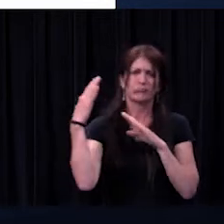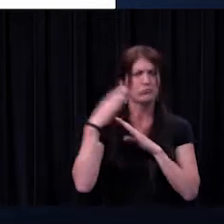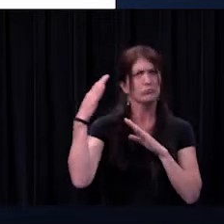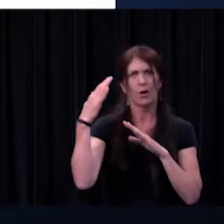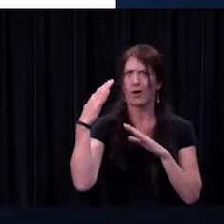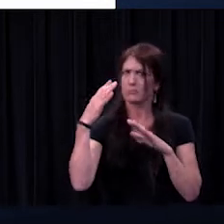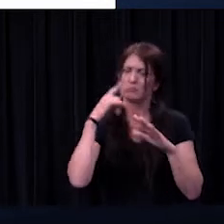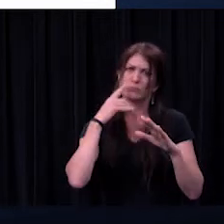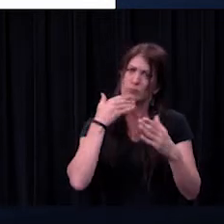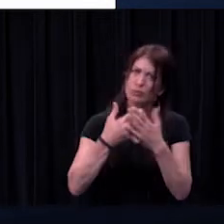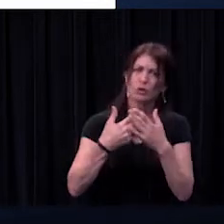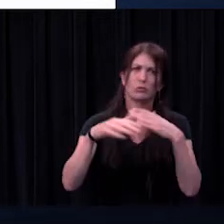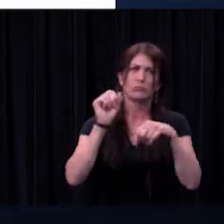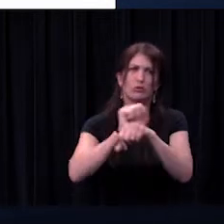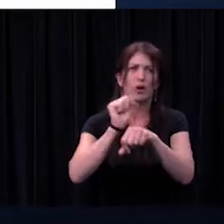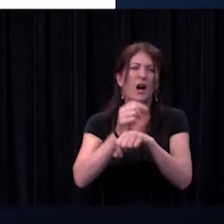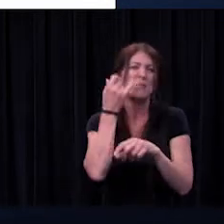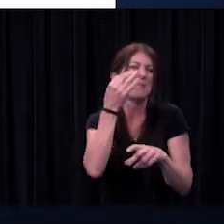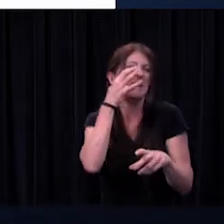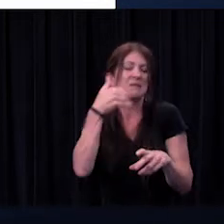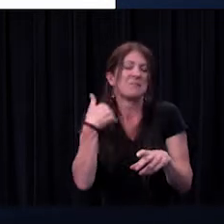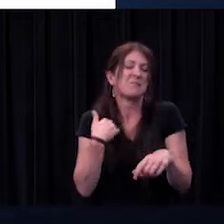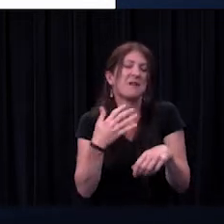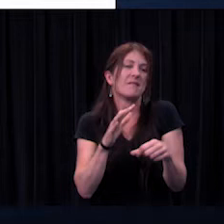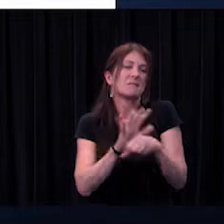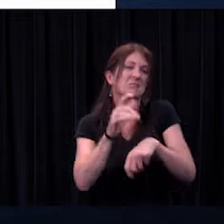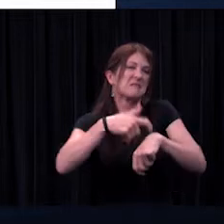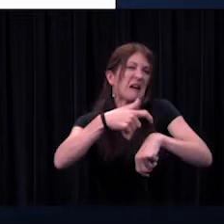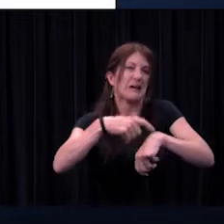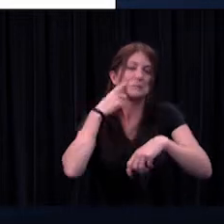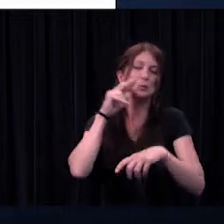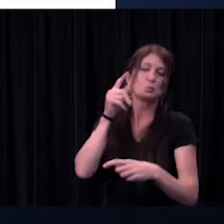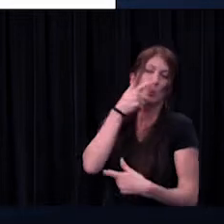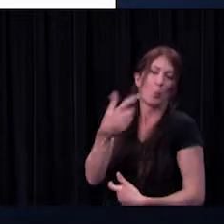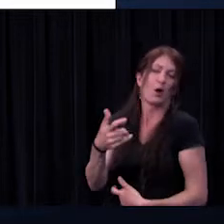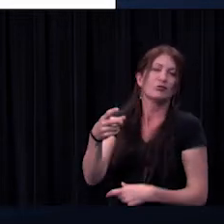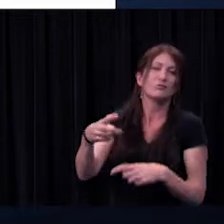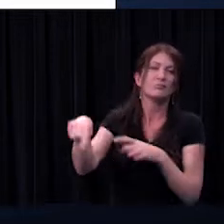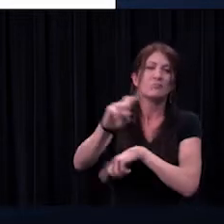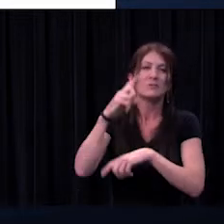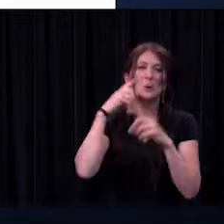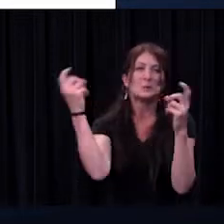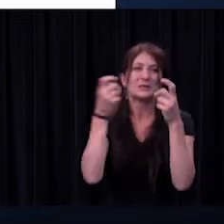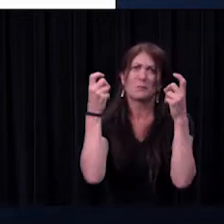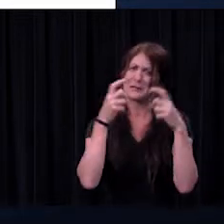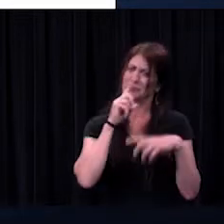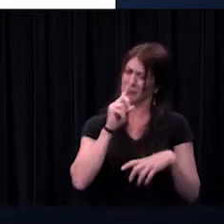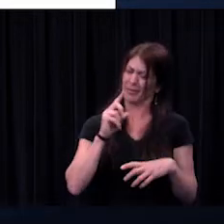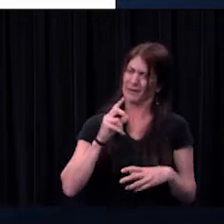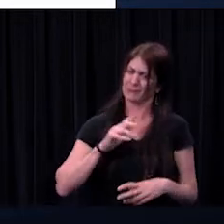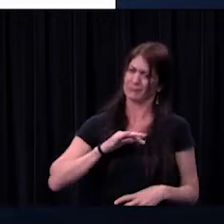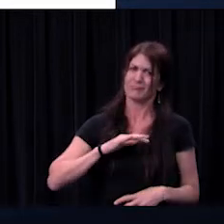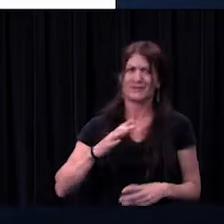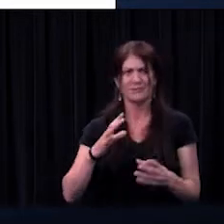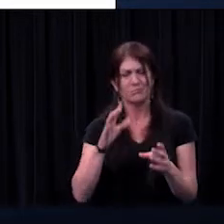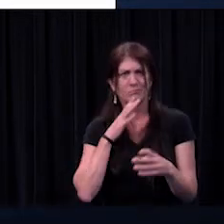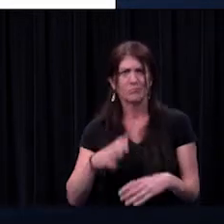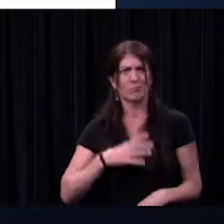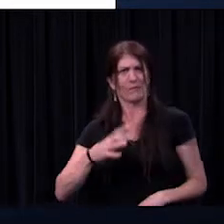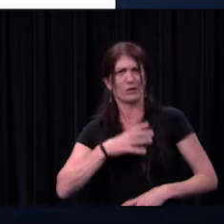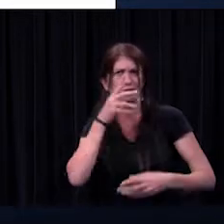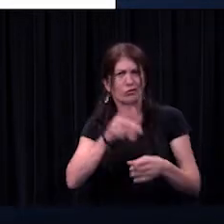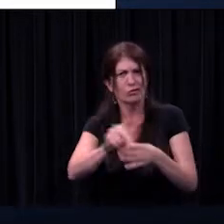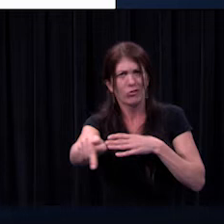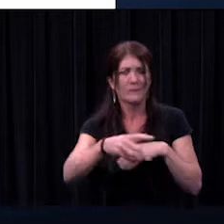view any of those ceremonies, just a professional production, which was great. Pretty neat data. We had over 5,000 logins,